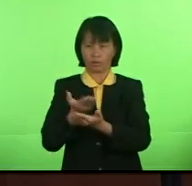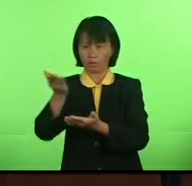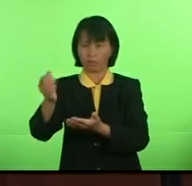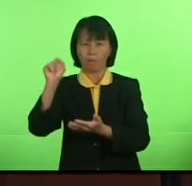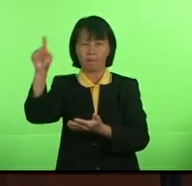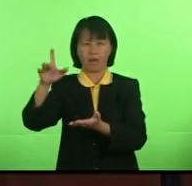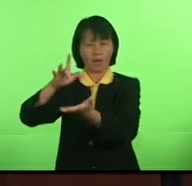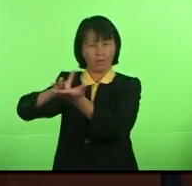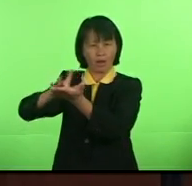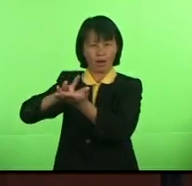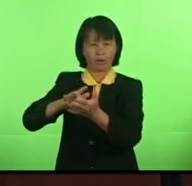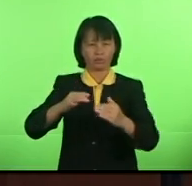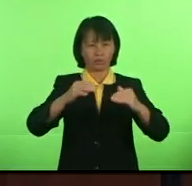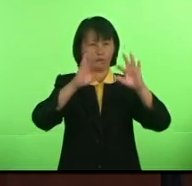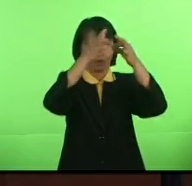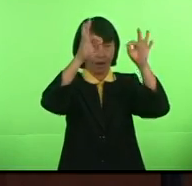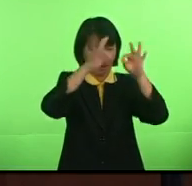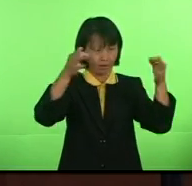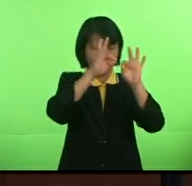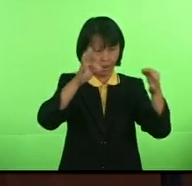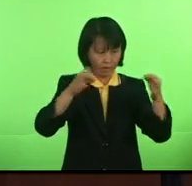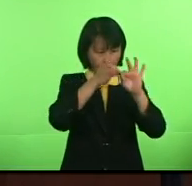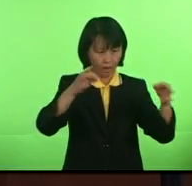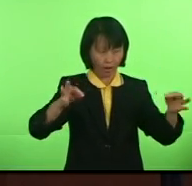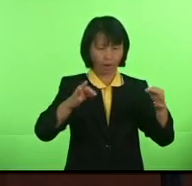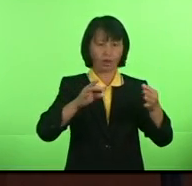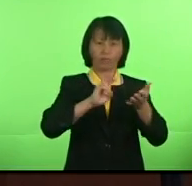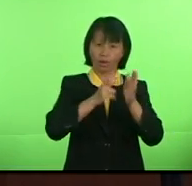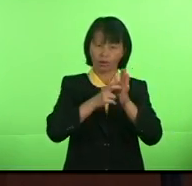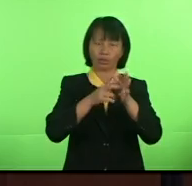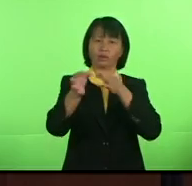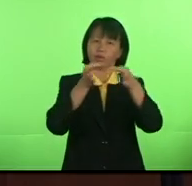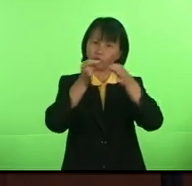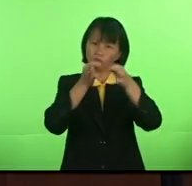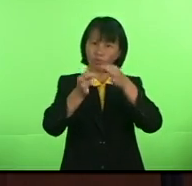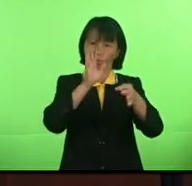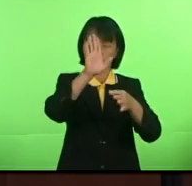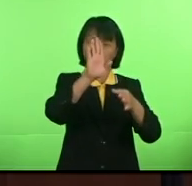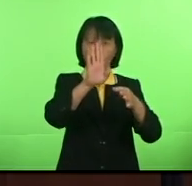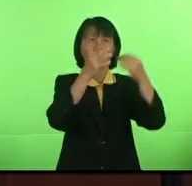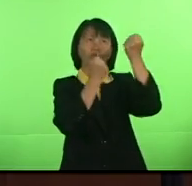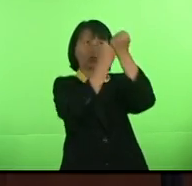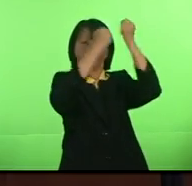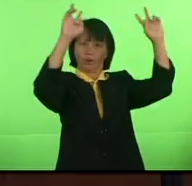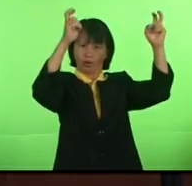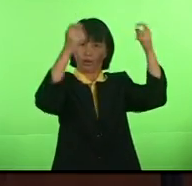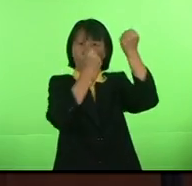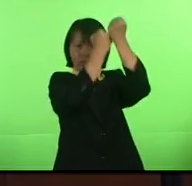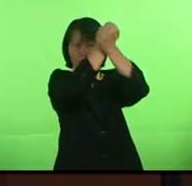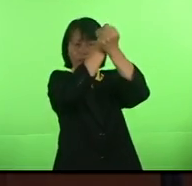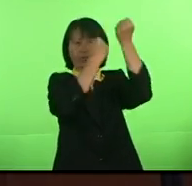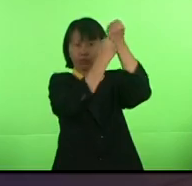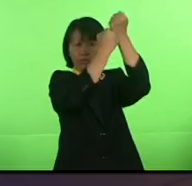expensive medicine. So this sentence supports the topic sentence here. And it's